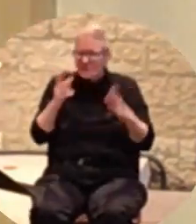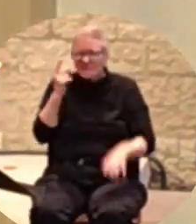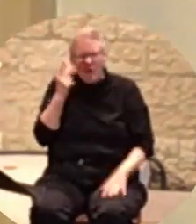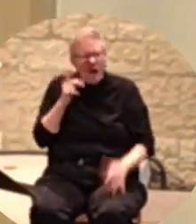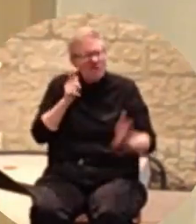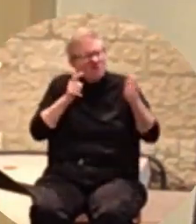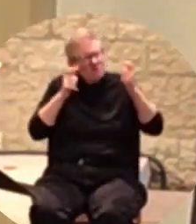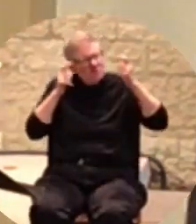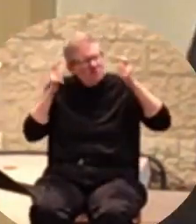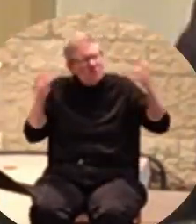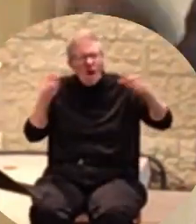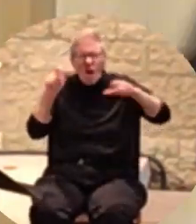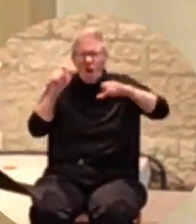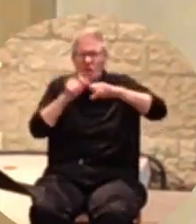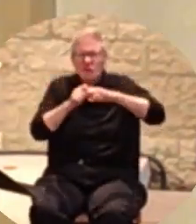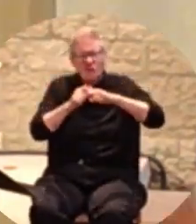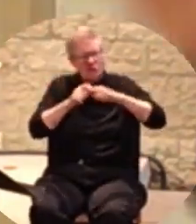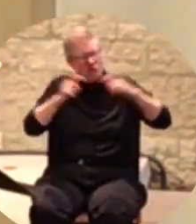well that was there